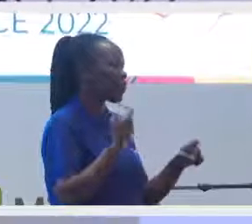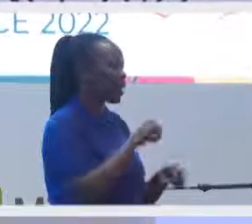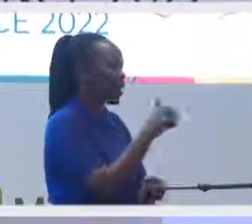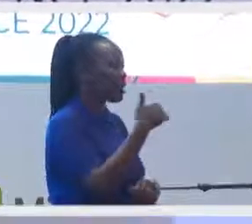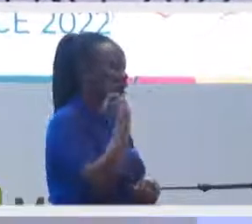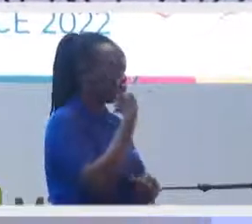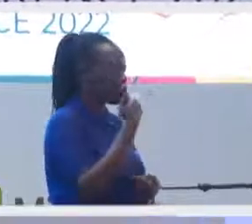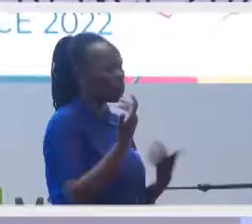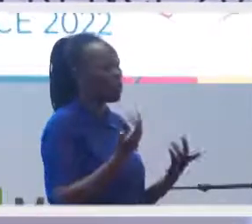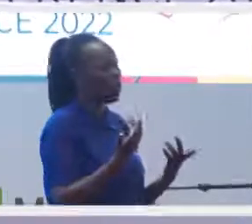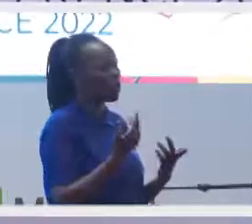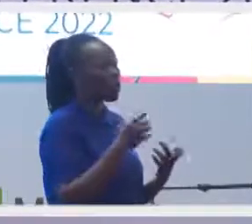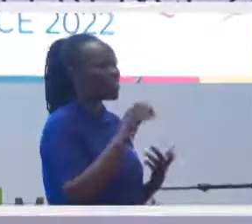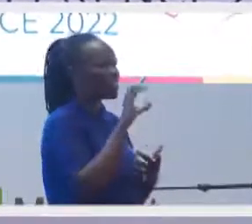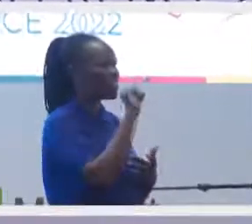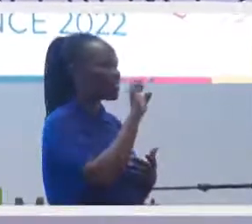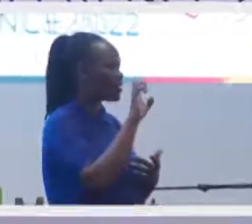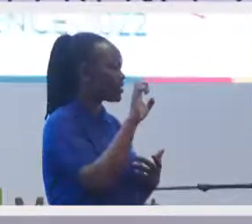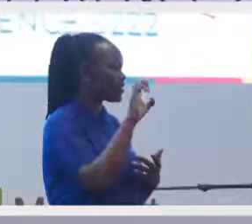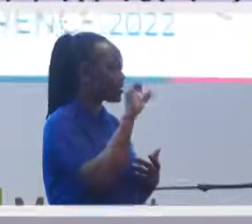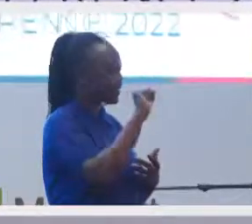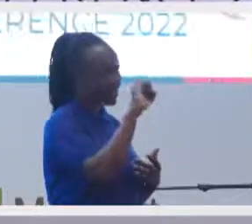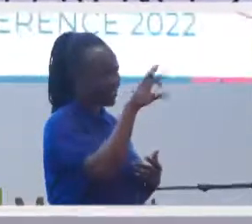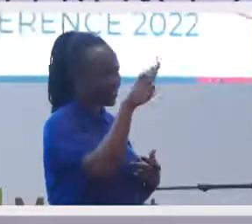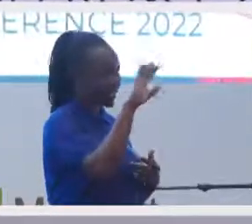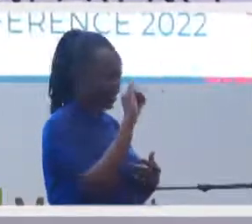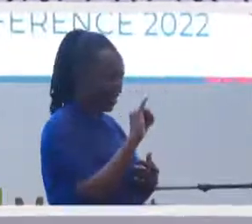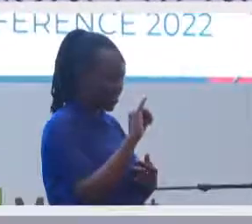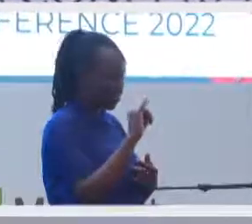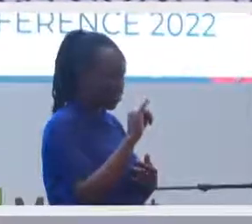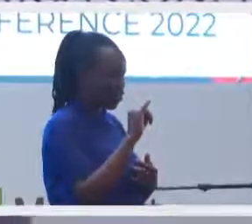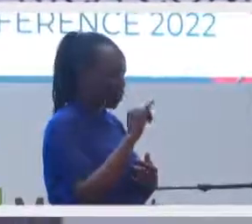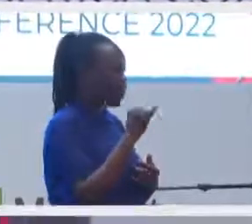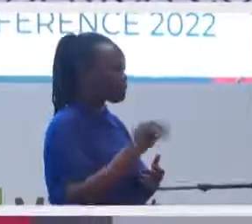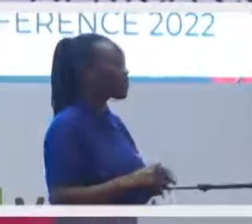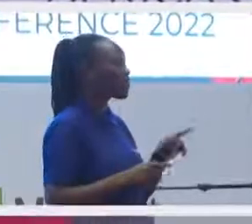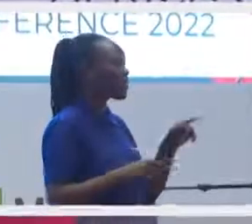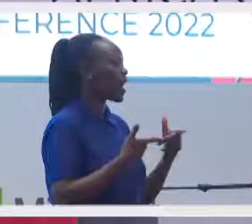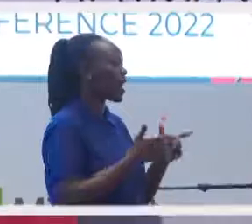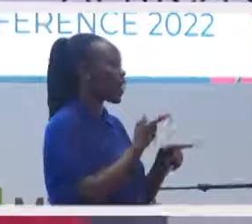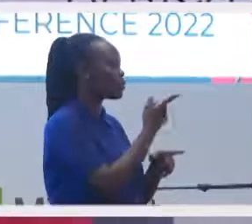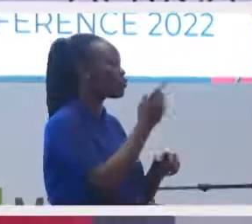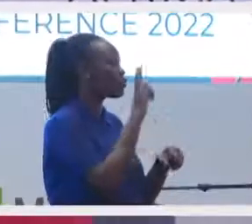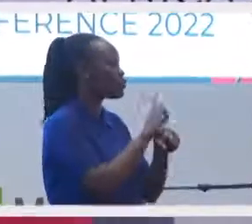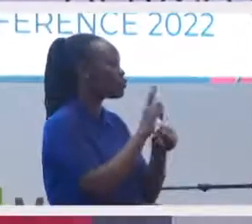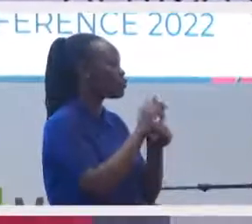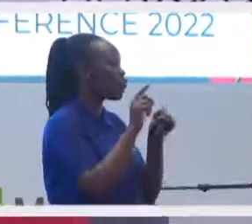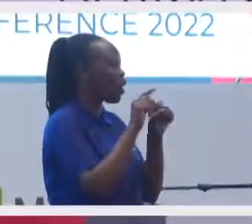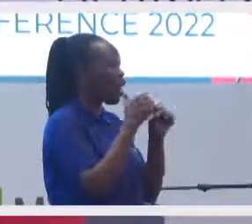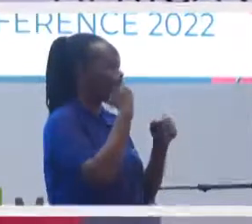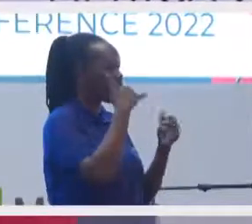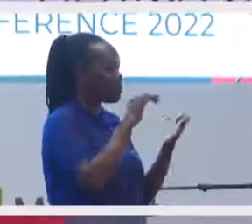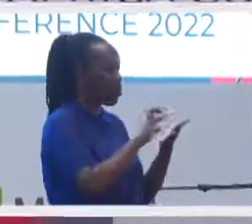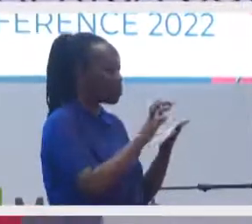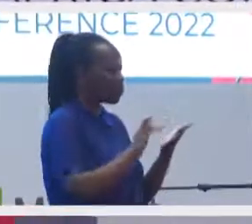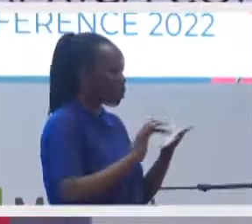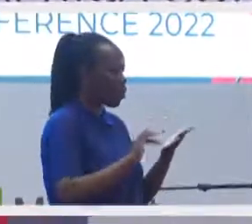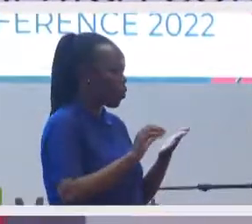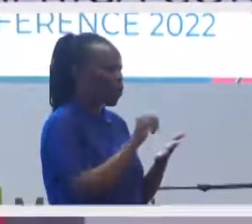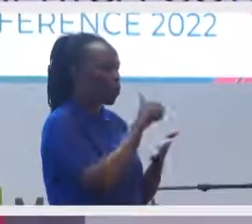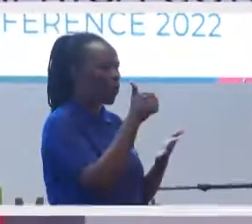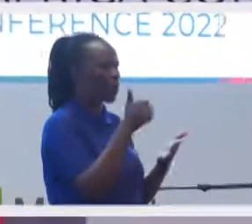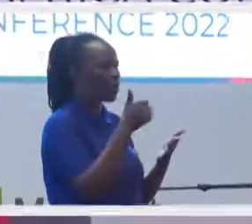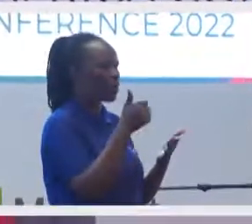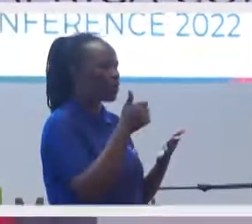Assistant or Siri. It actually allows you to operate the screen as if you were touching that, but actually you use